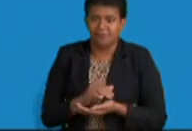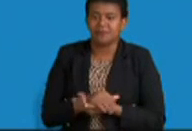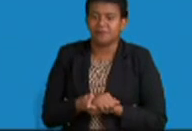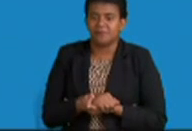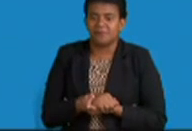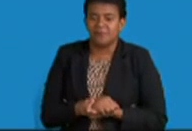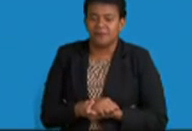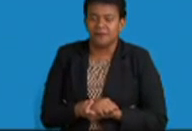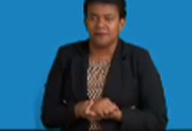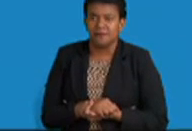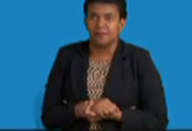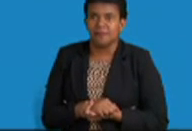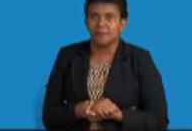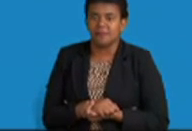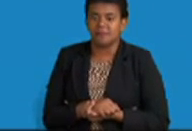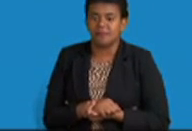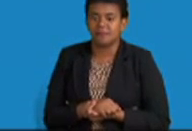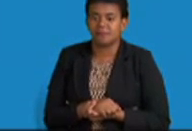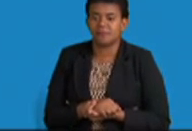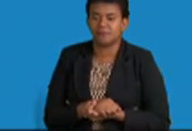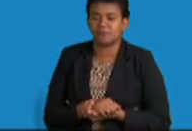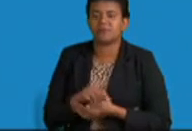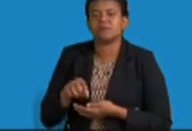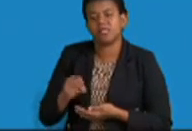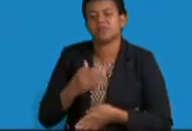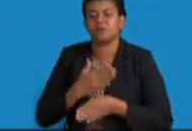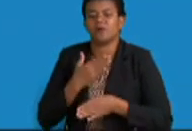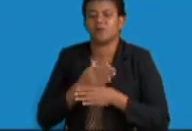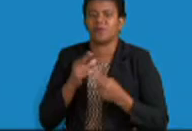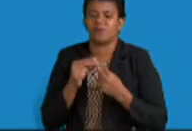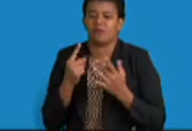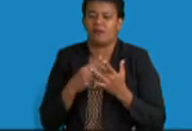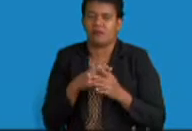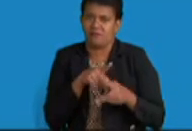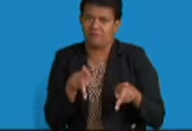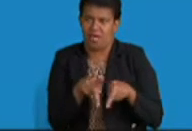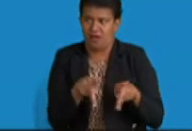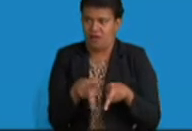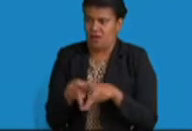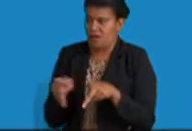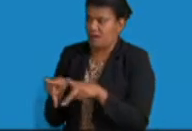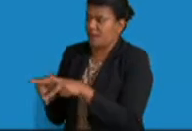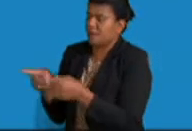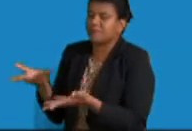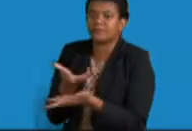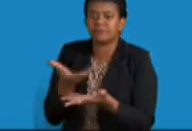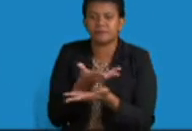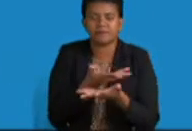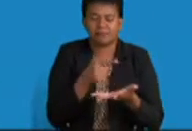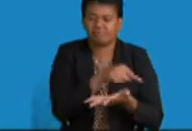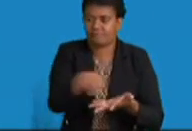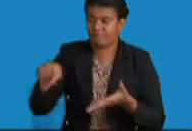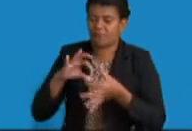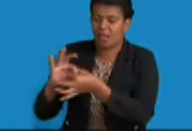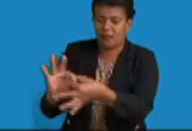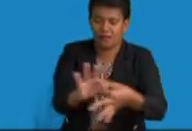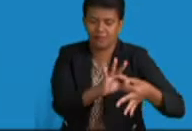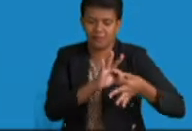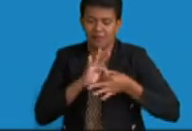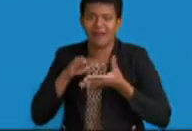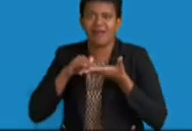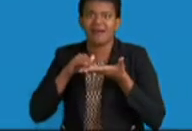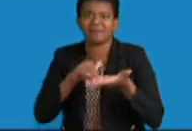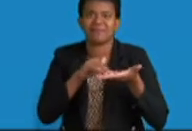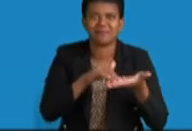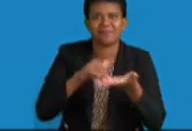In bilateral and multilateral dialogues, we have explored areas in which assistance and support can be tapped into